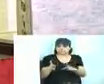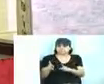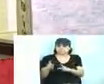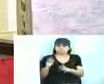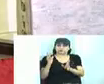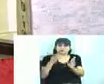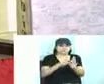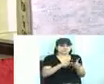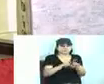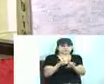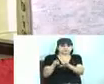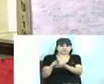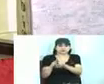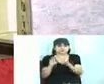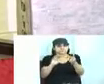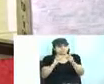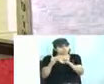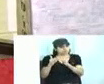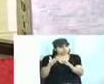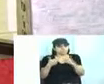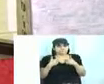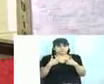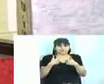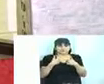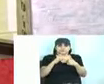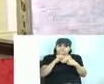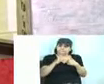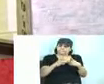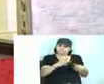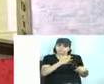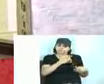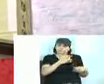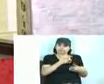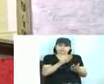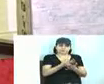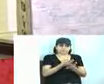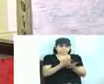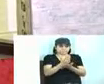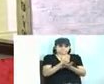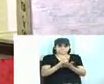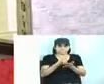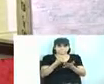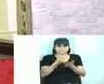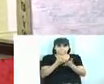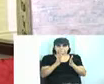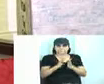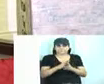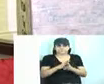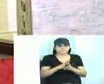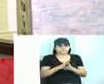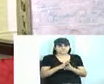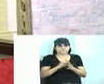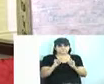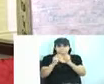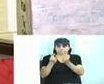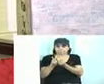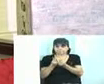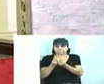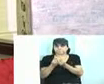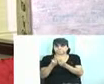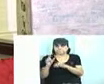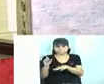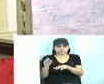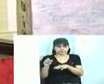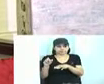as a community and have a really compelling fundraiser. So there's a group that's been using our facility to do their rehearsals. They're doing a rehearsal